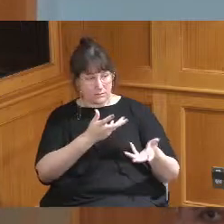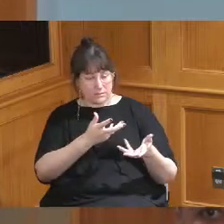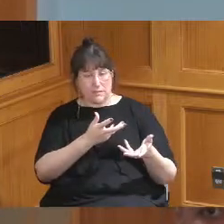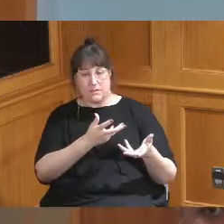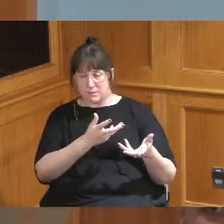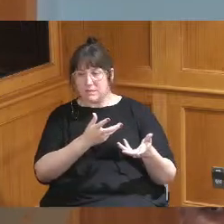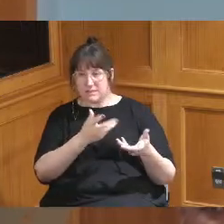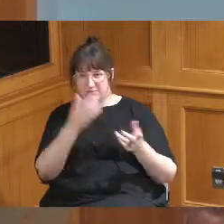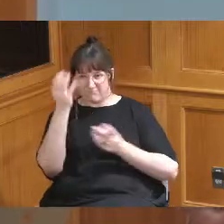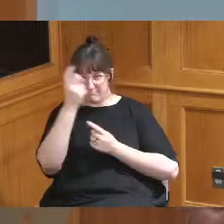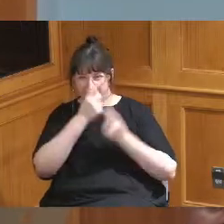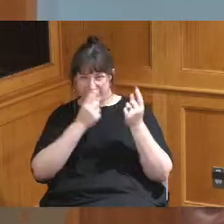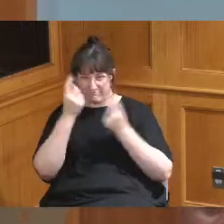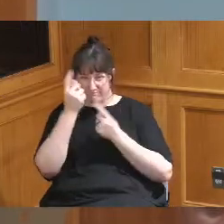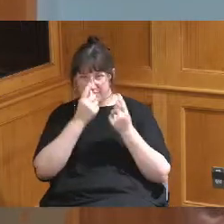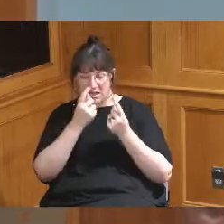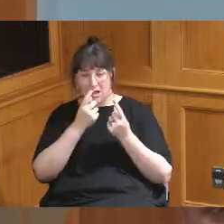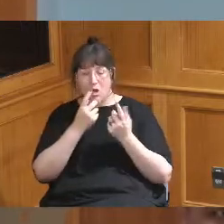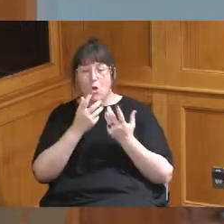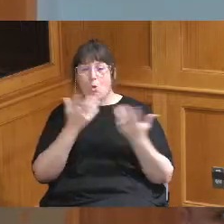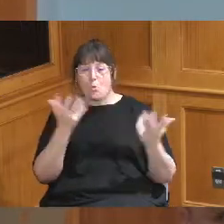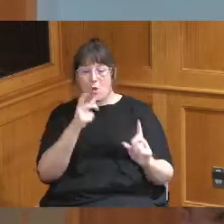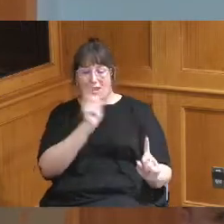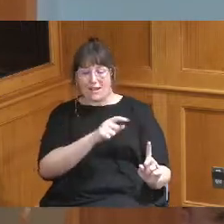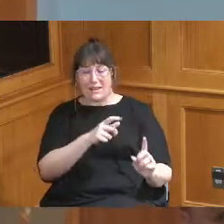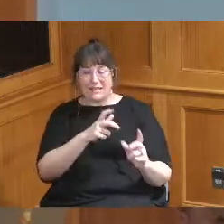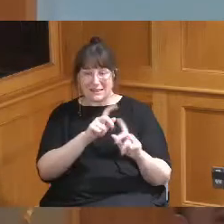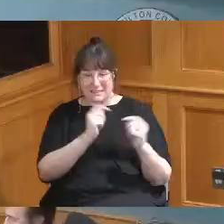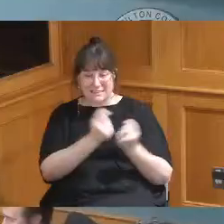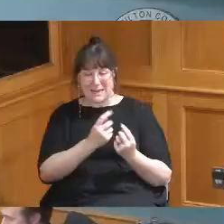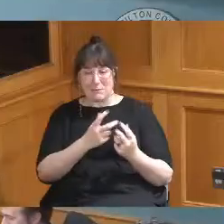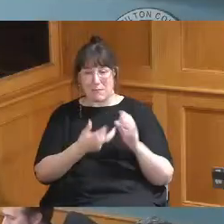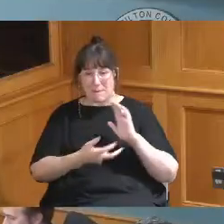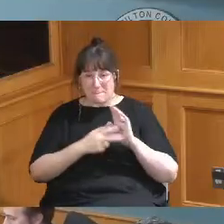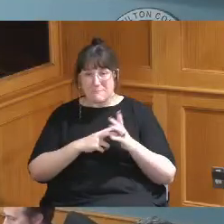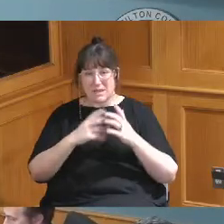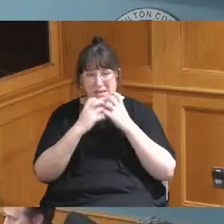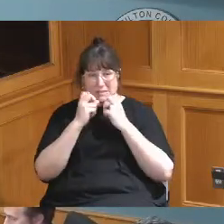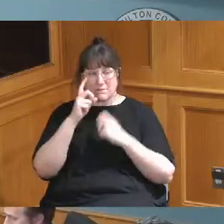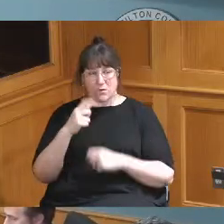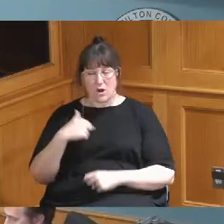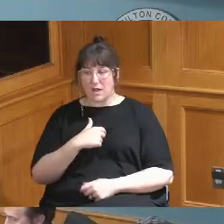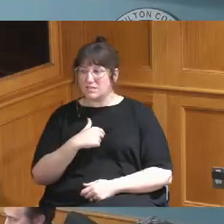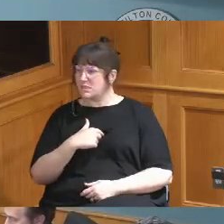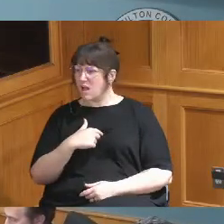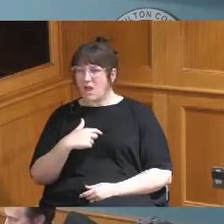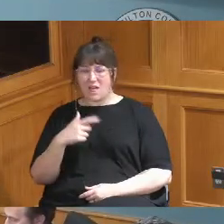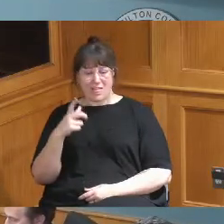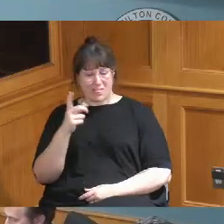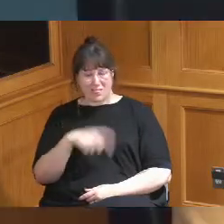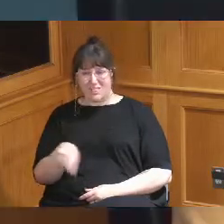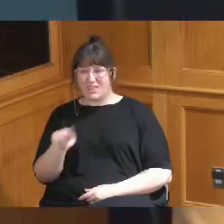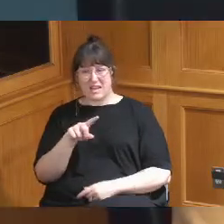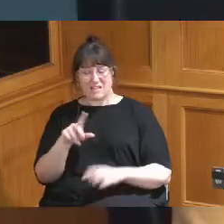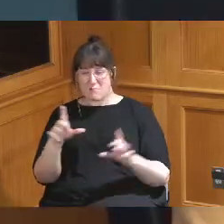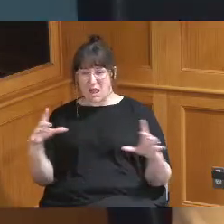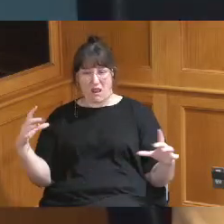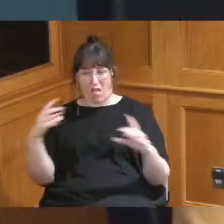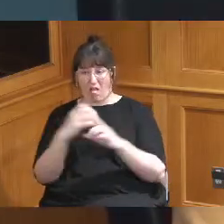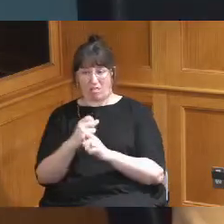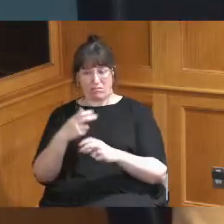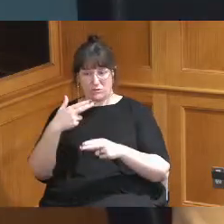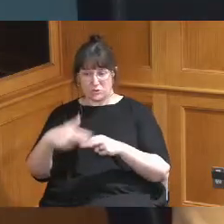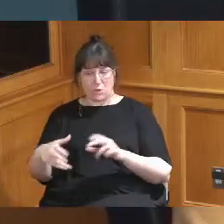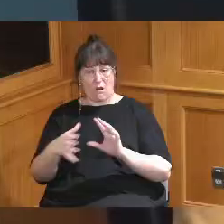team means to this city. That's my 2 cents. Thank you. These have been the most succinct comments we've ever had.